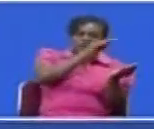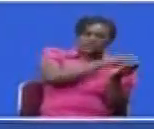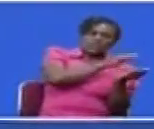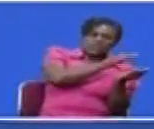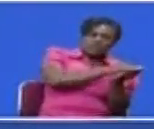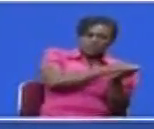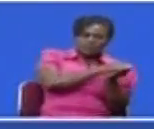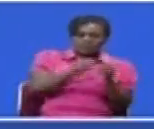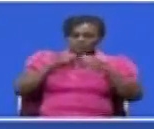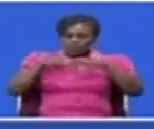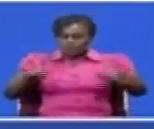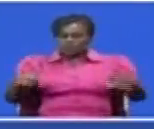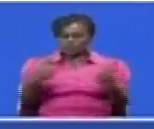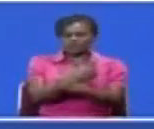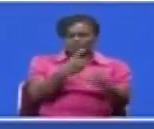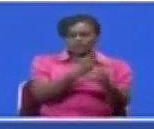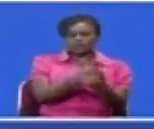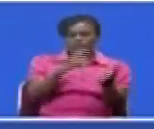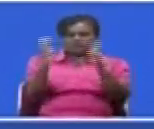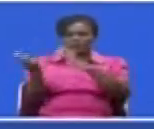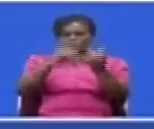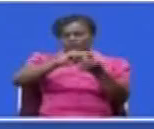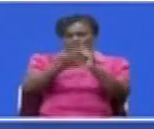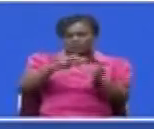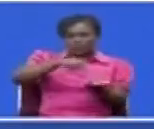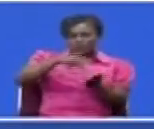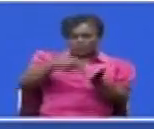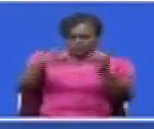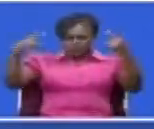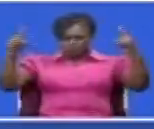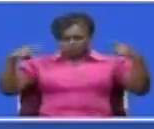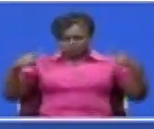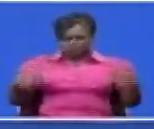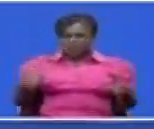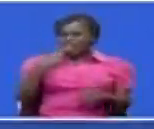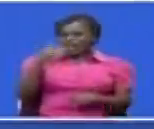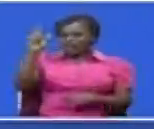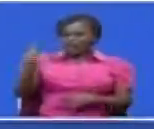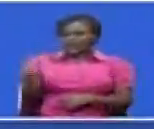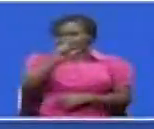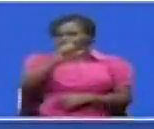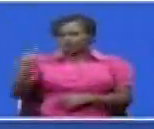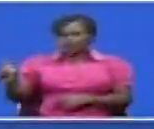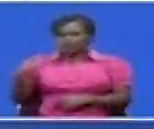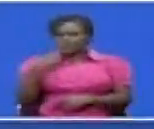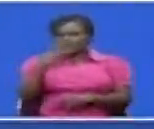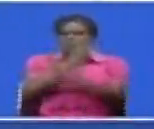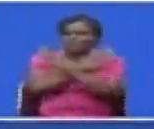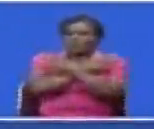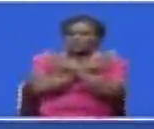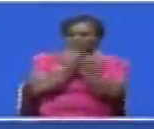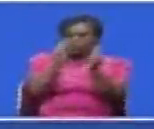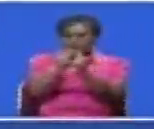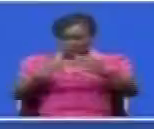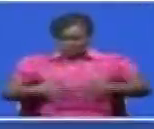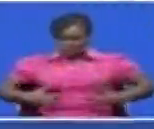biodiversity, and combat climate change. Already the project is a success. The Kenya Red Cross Society attributing this to the partnership with the refugees